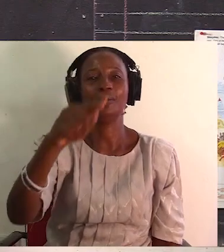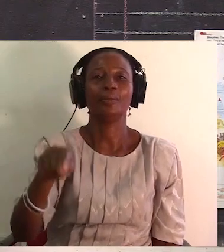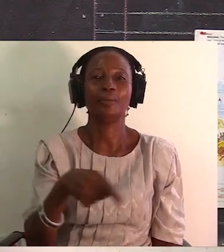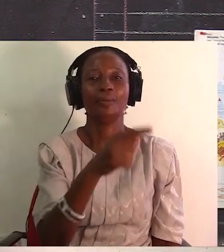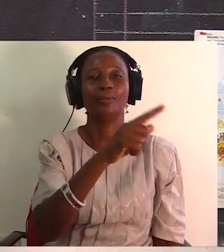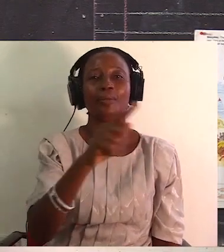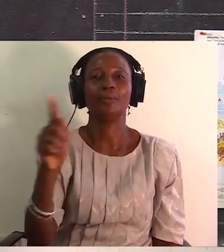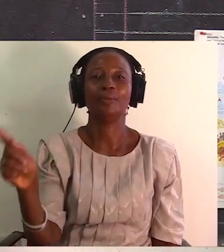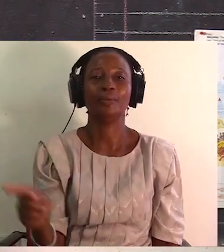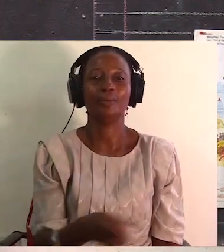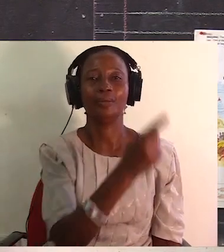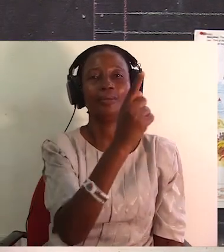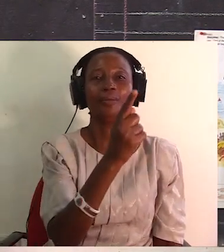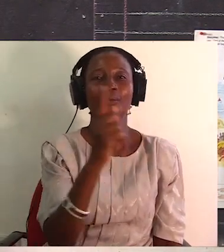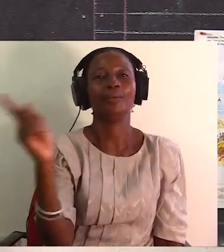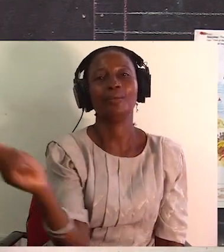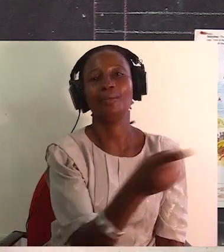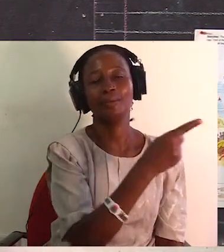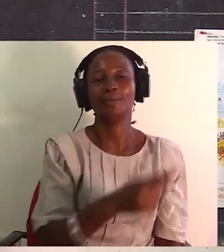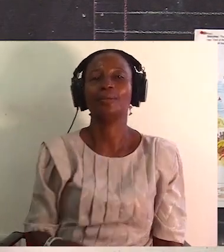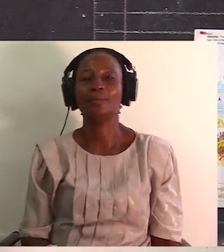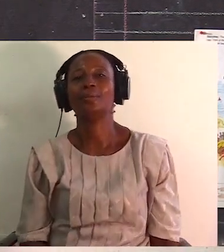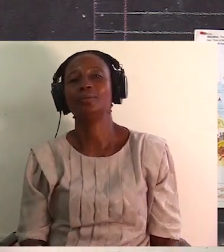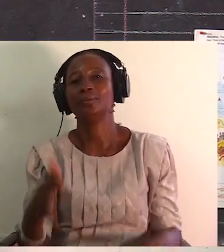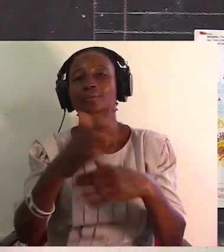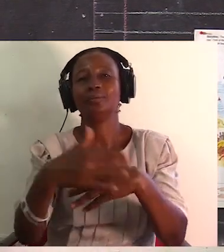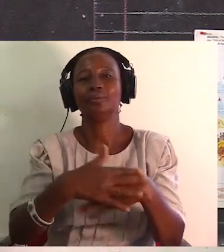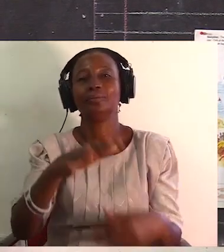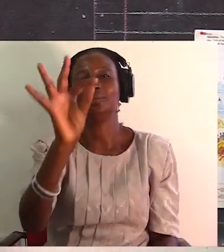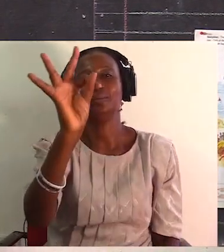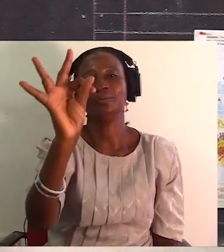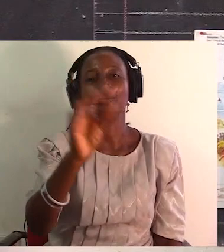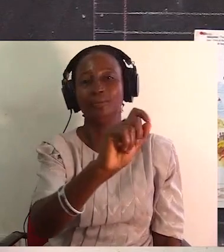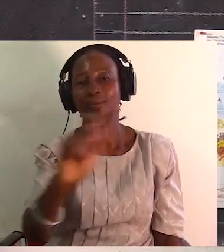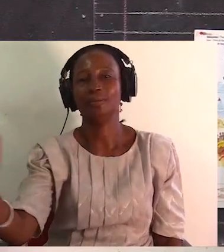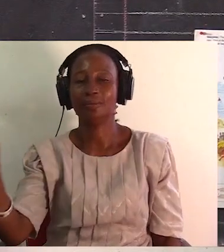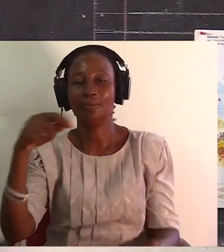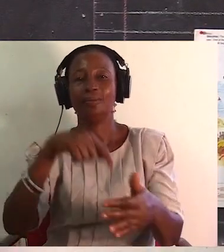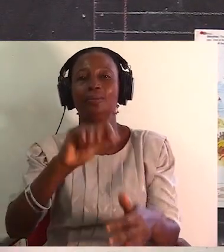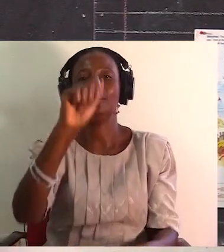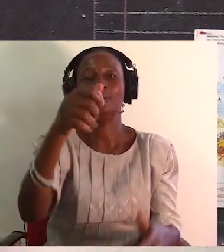Curly down, curve, and across.